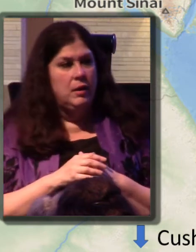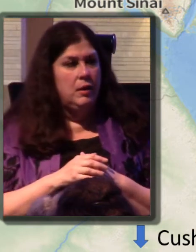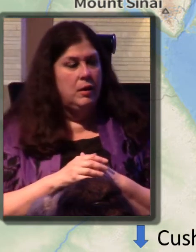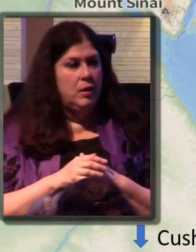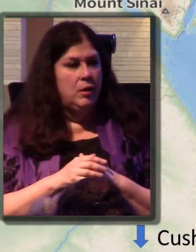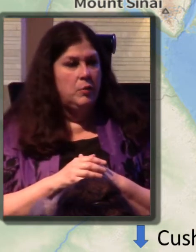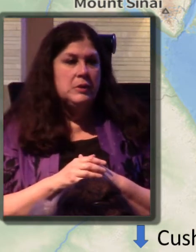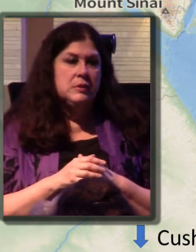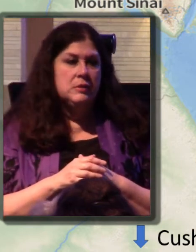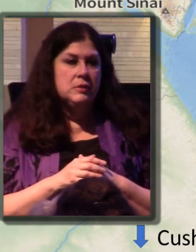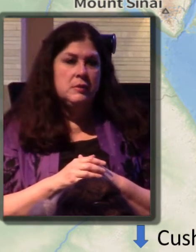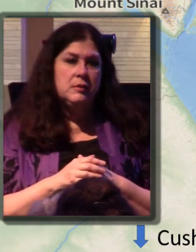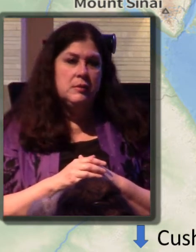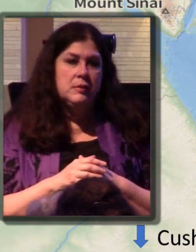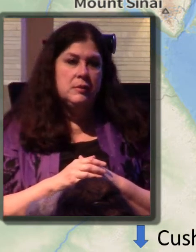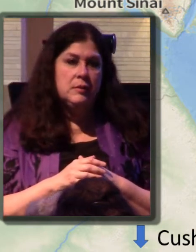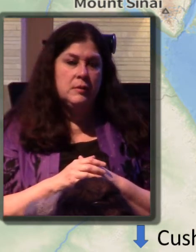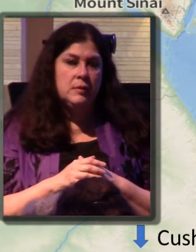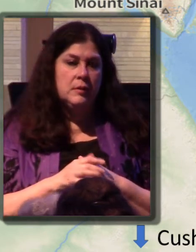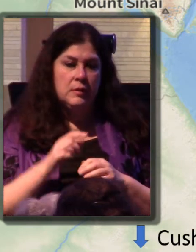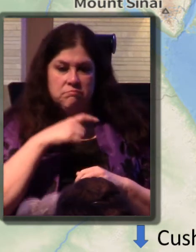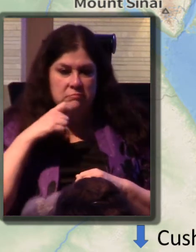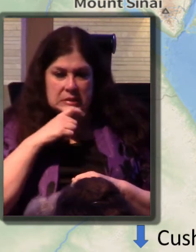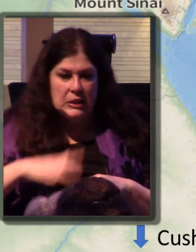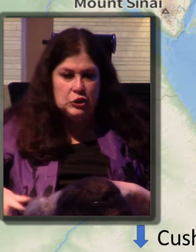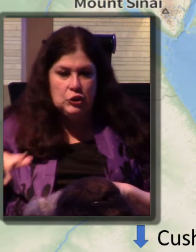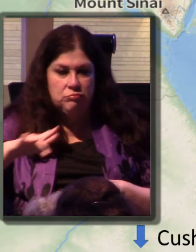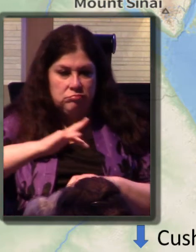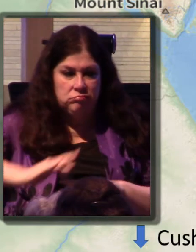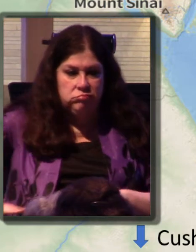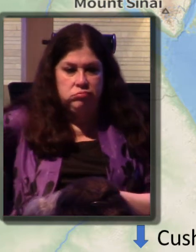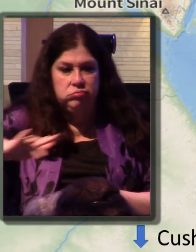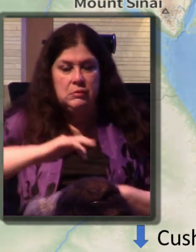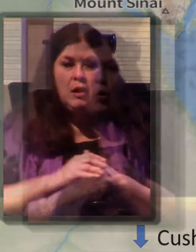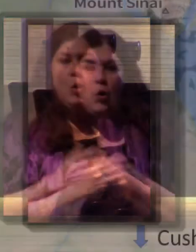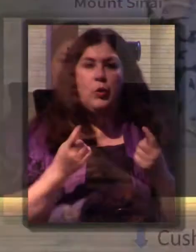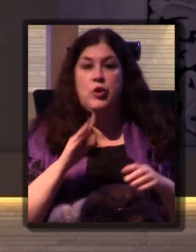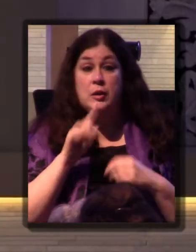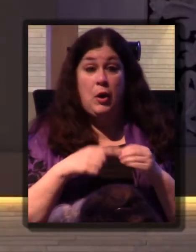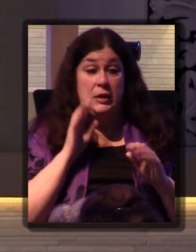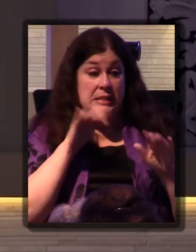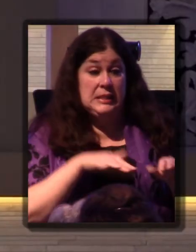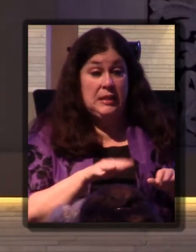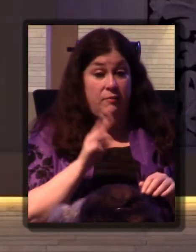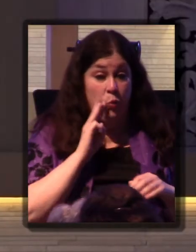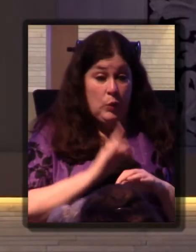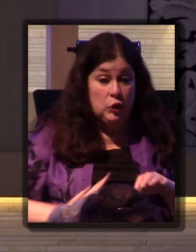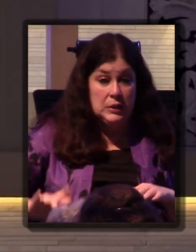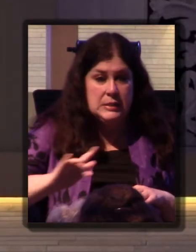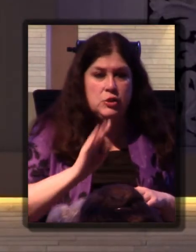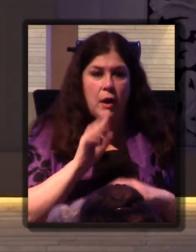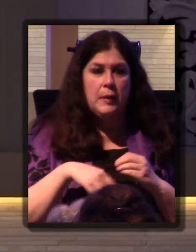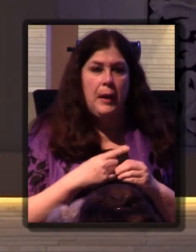that Babylon dominated was a desert, a wilderness. And when it talks about a sea of